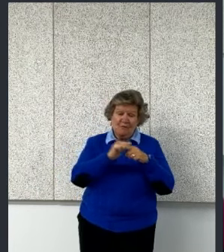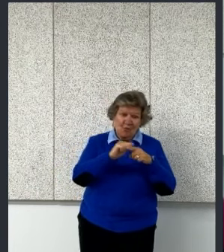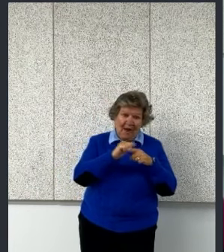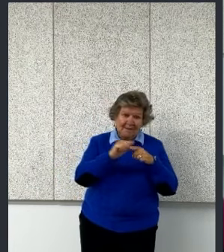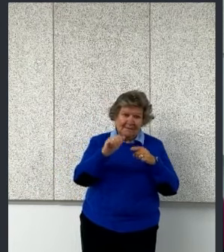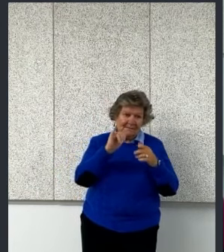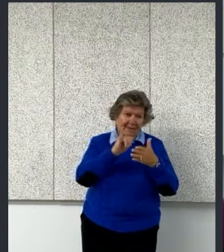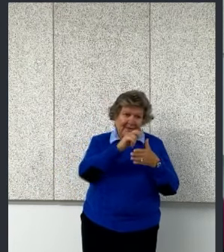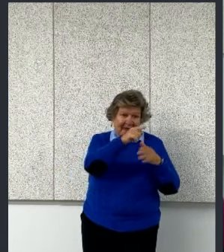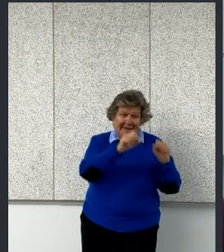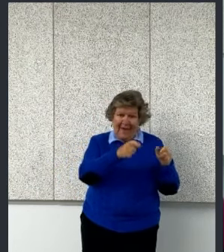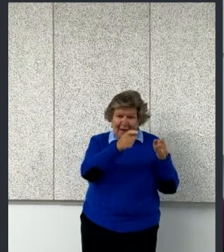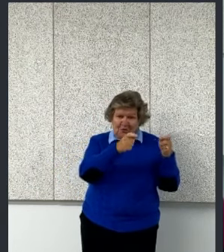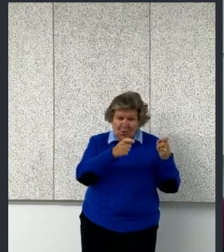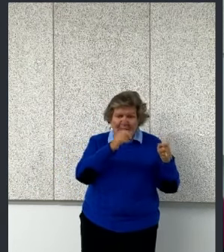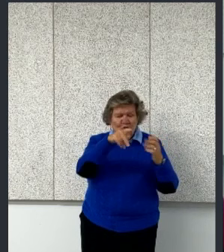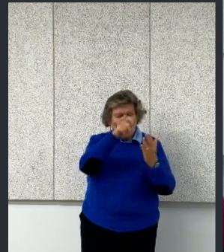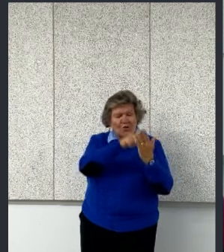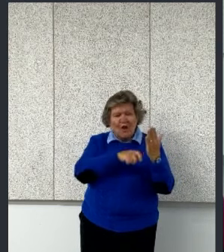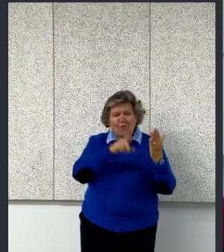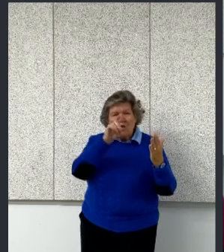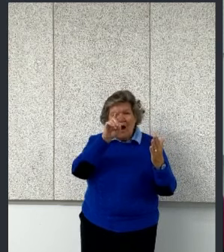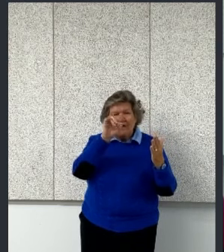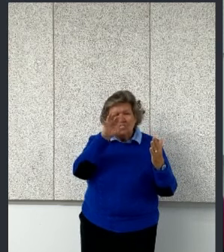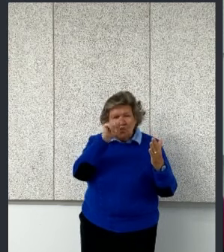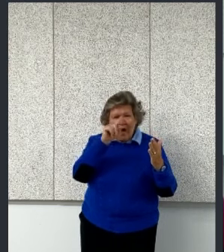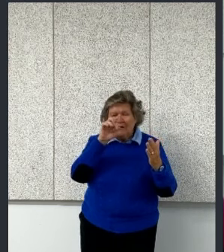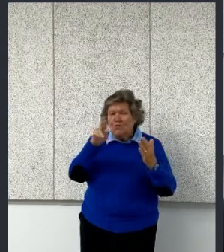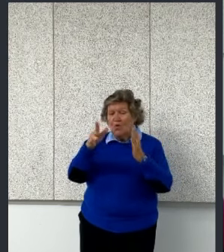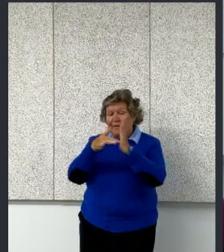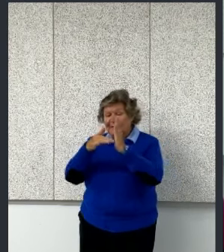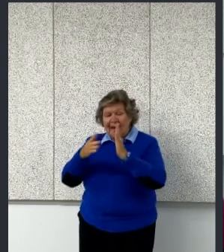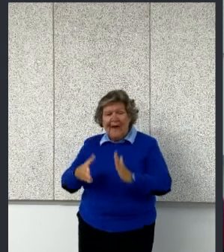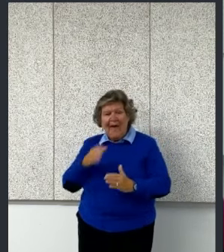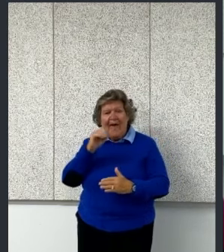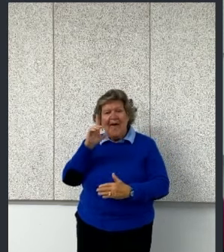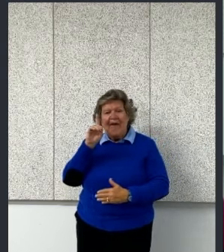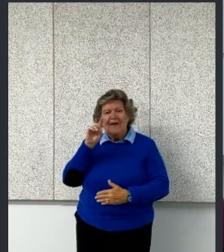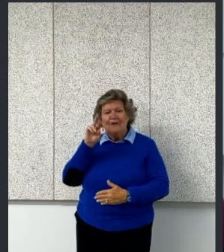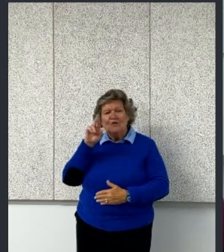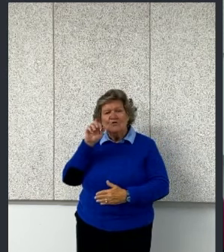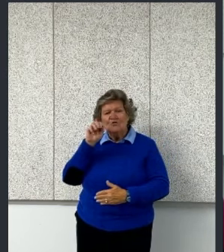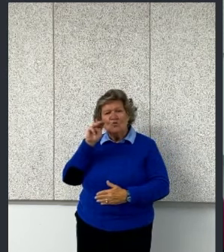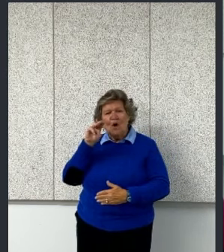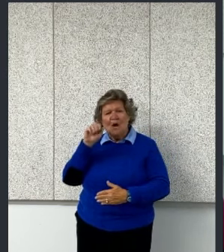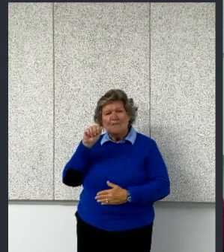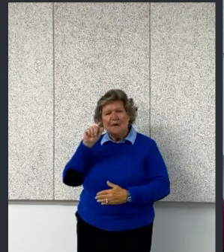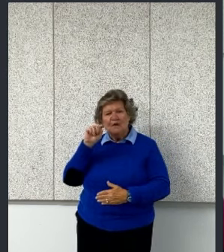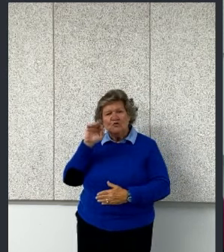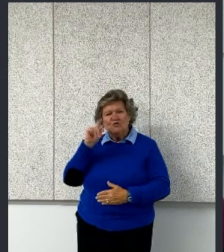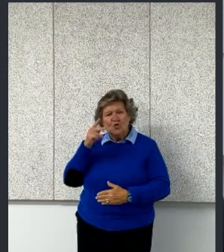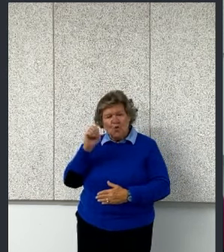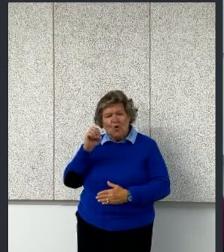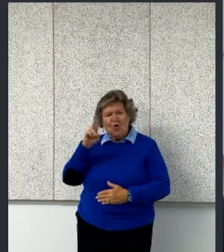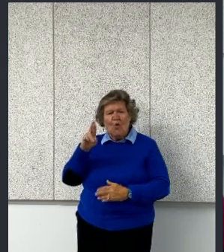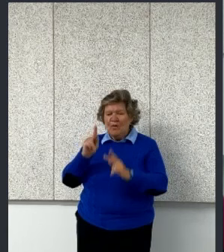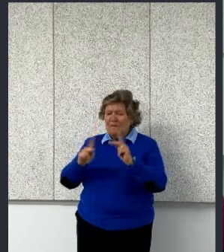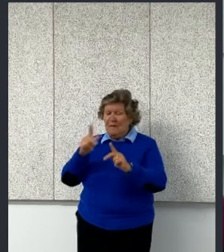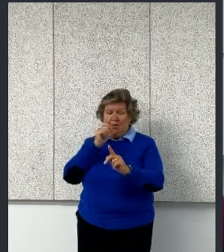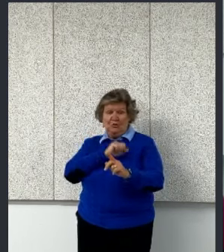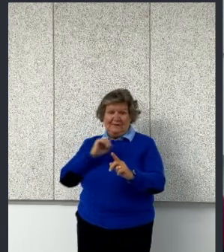grants on the side, or whether it's the technicians and dramaturgs and producers who staff